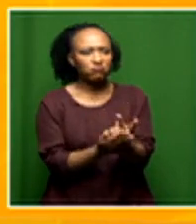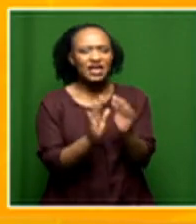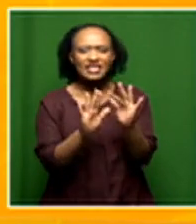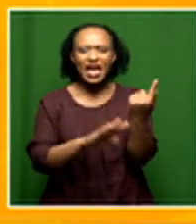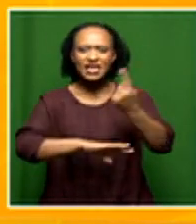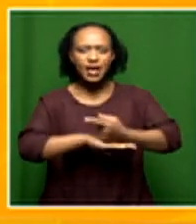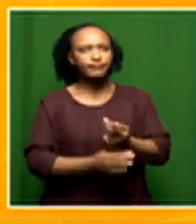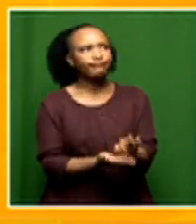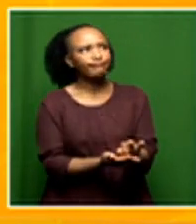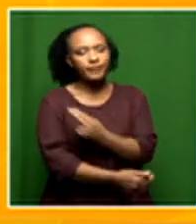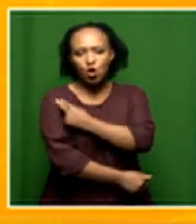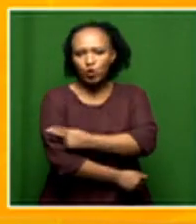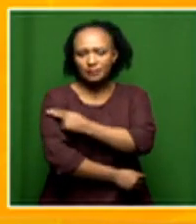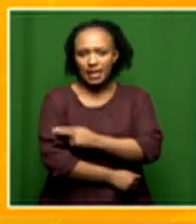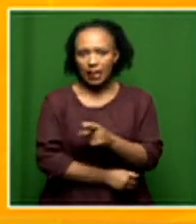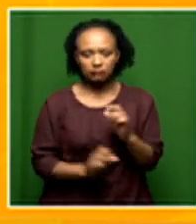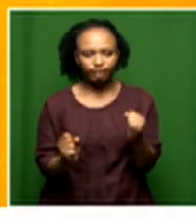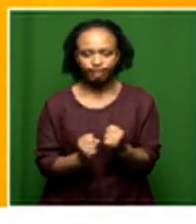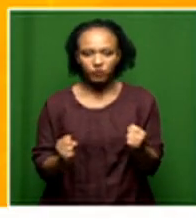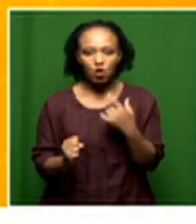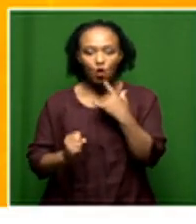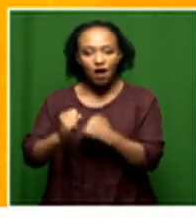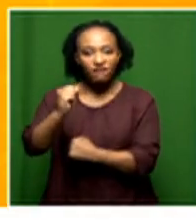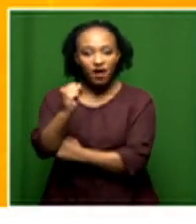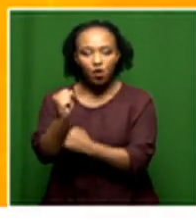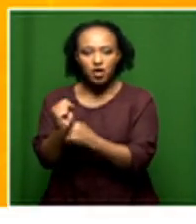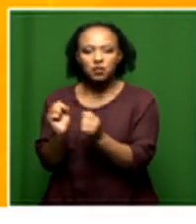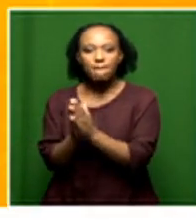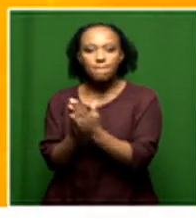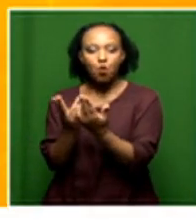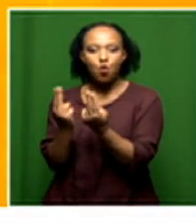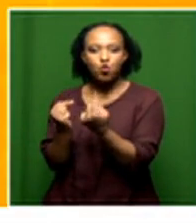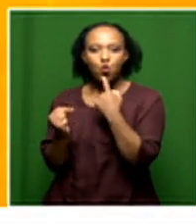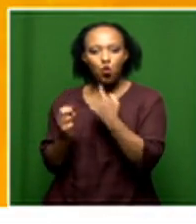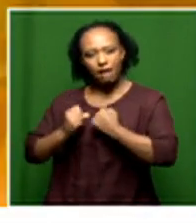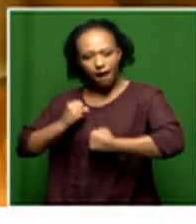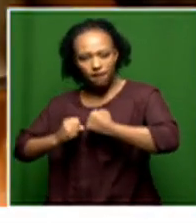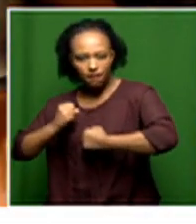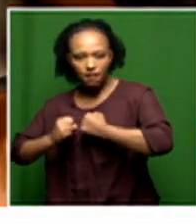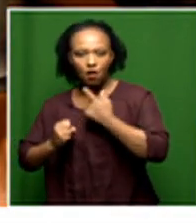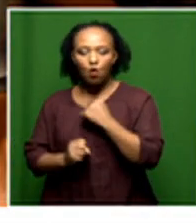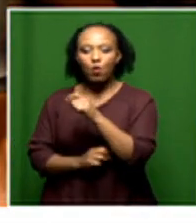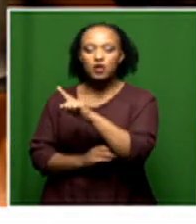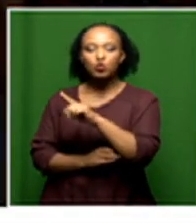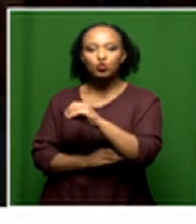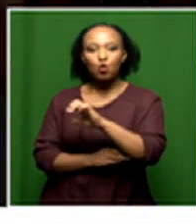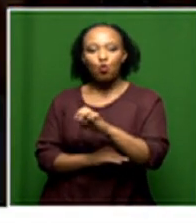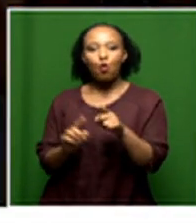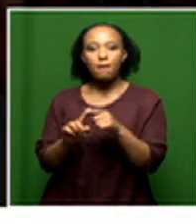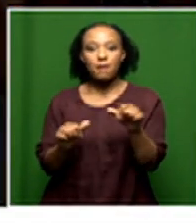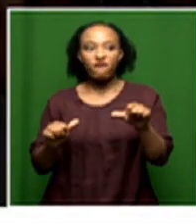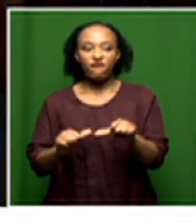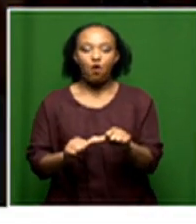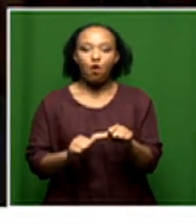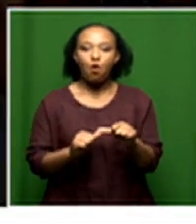days is even more intimidating. Well, that is the foundation of a new book, Running in Heels by Zoe Scholtz. After returning from